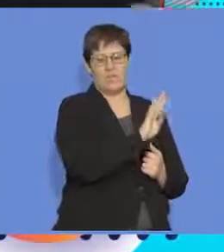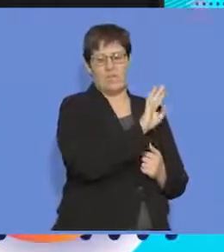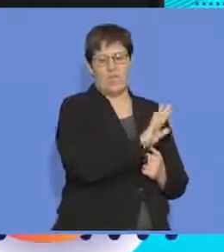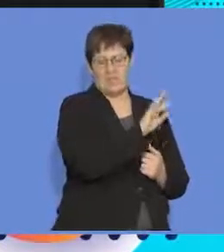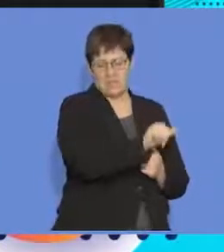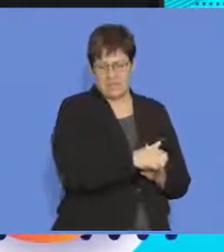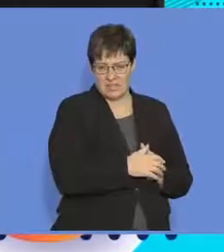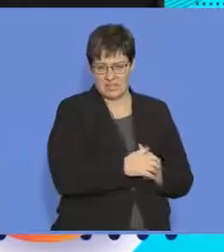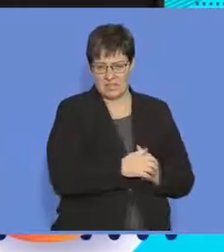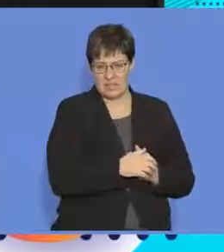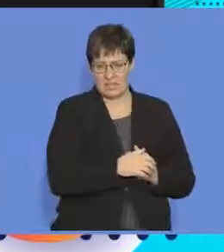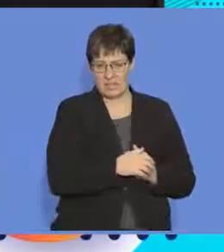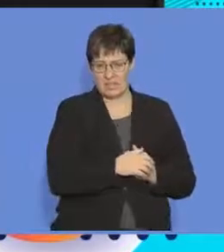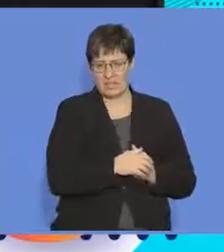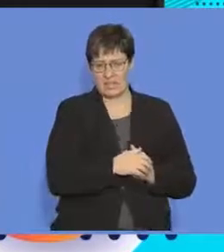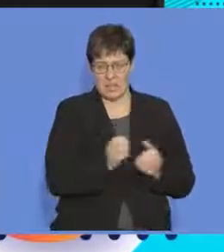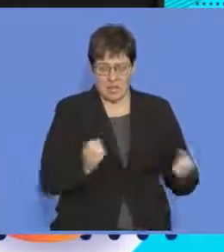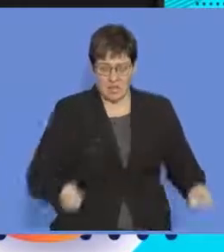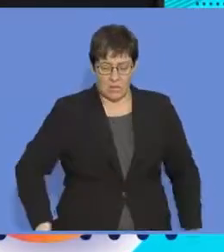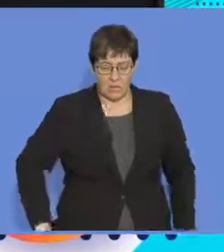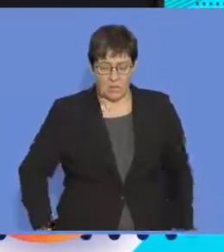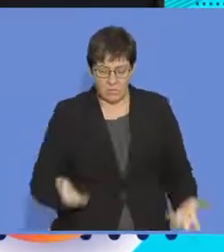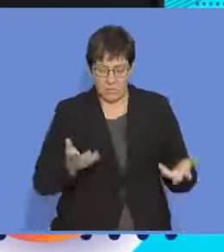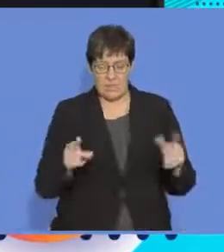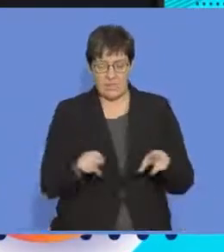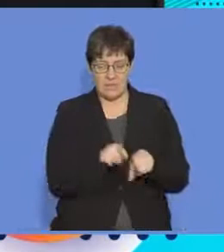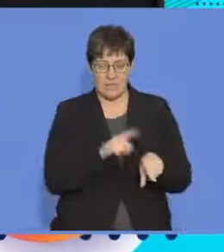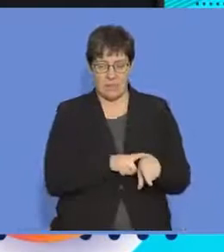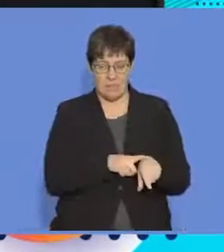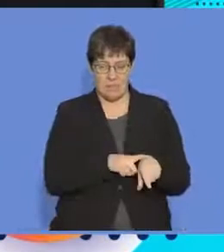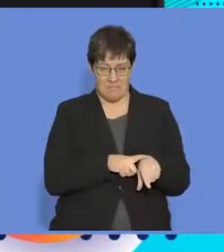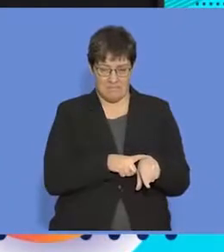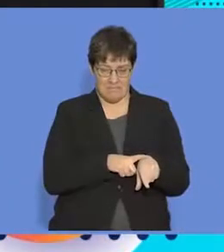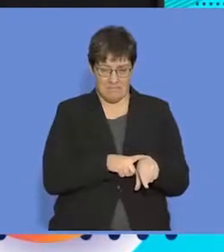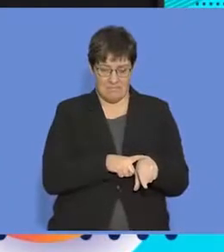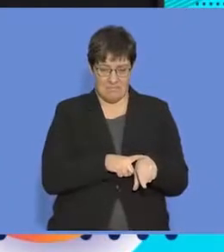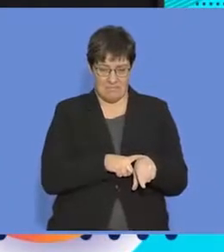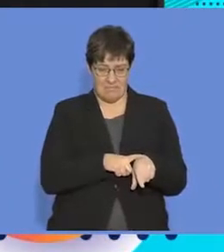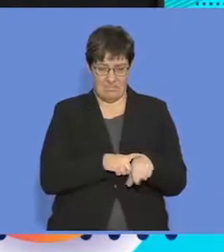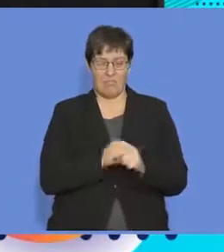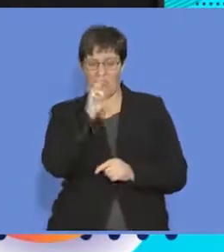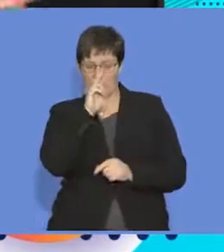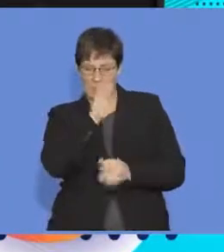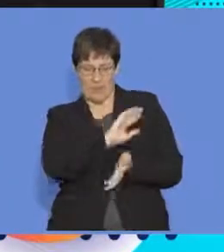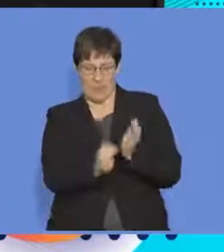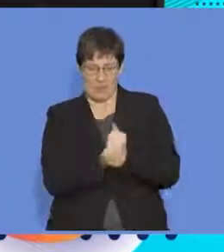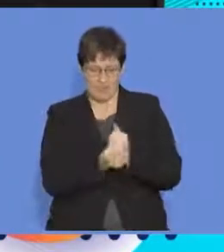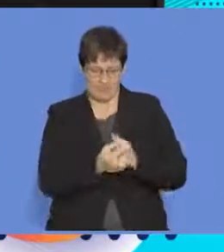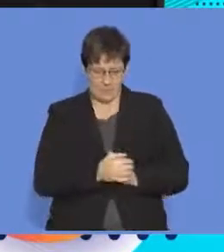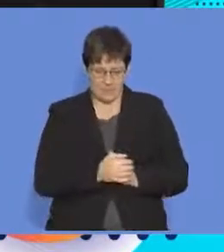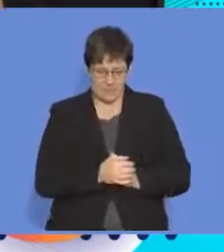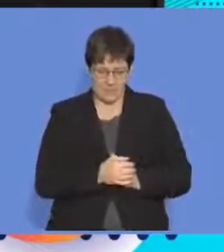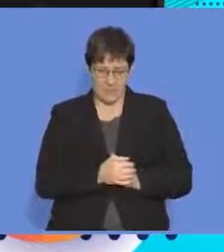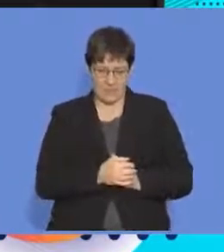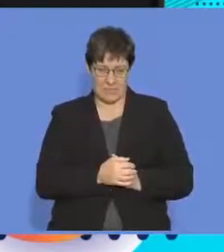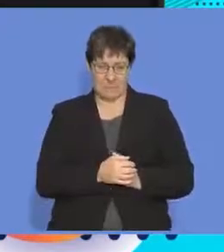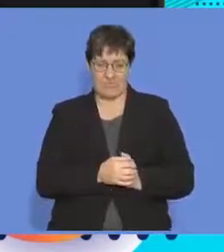3, 4, 5, 6. If I roll the 2 simultaneously, are we all together? That's what we're going to see what